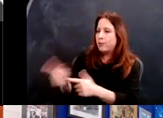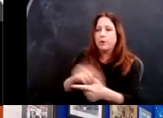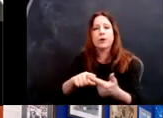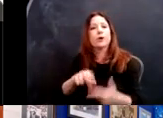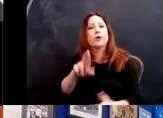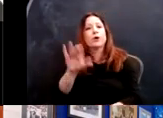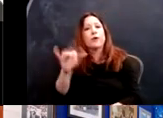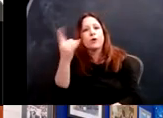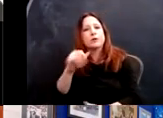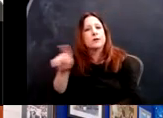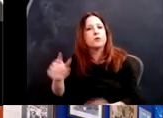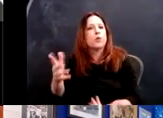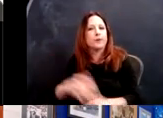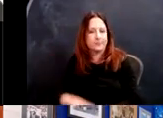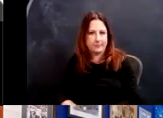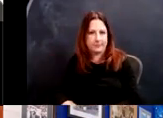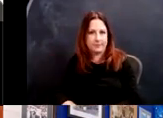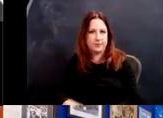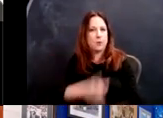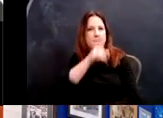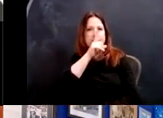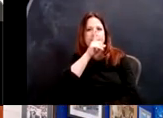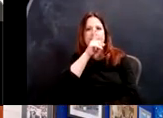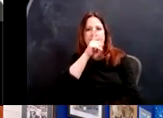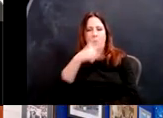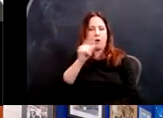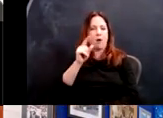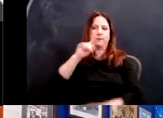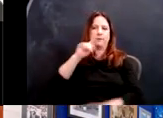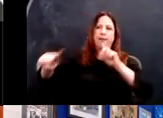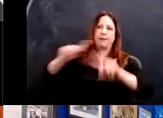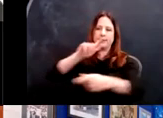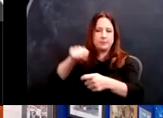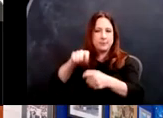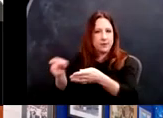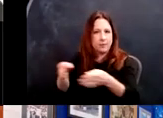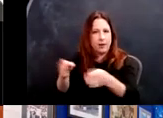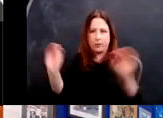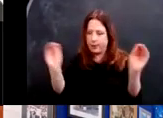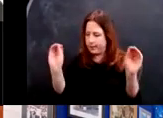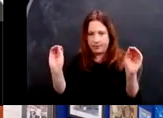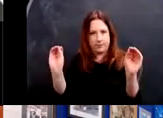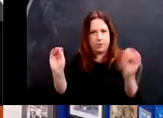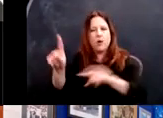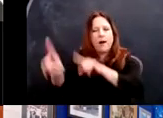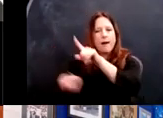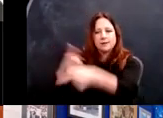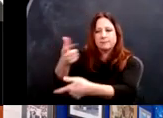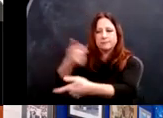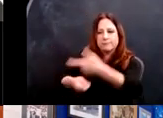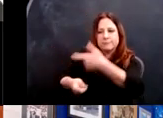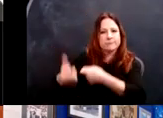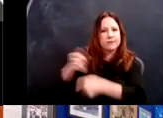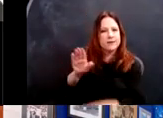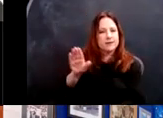like for you? So we are not prescribing a certain pathway. This there